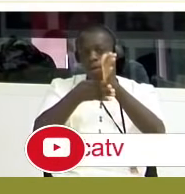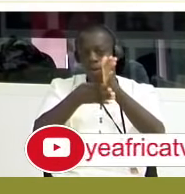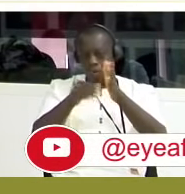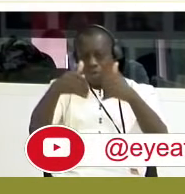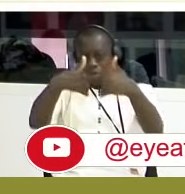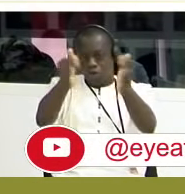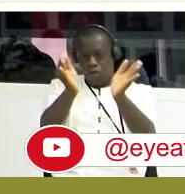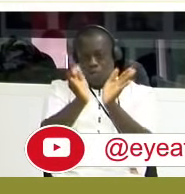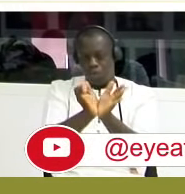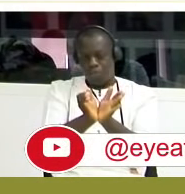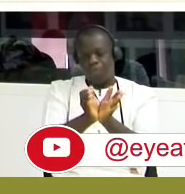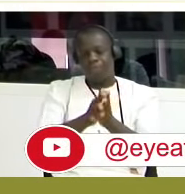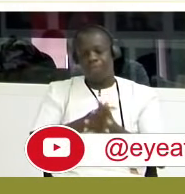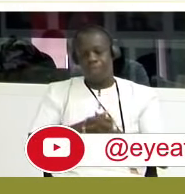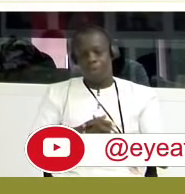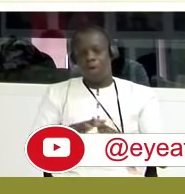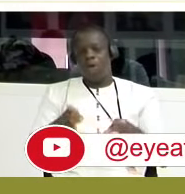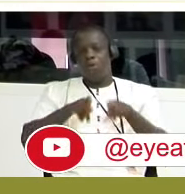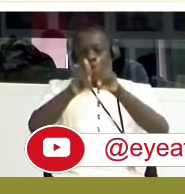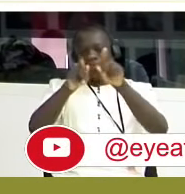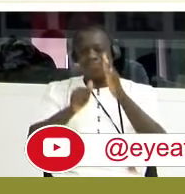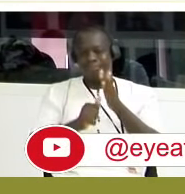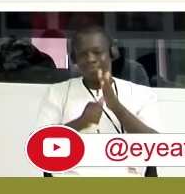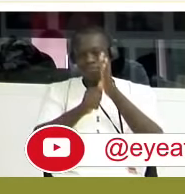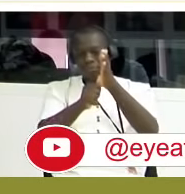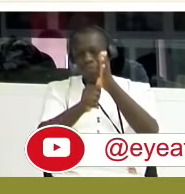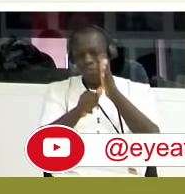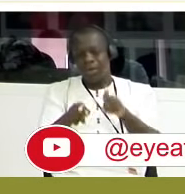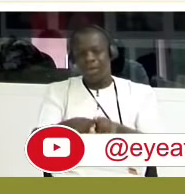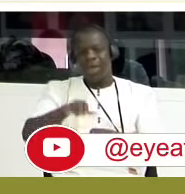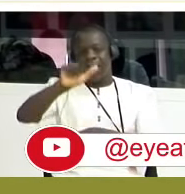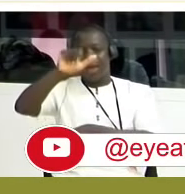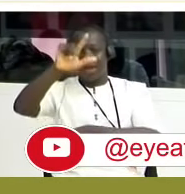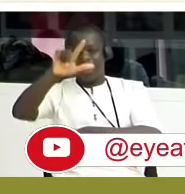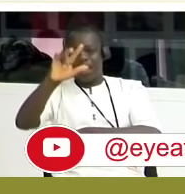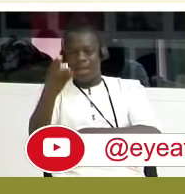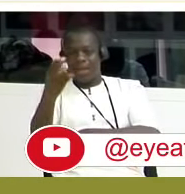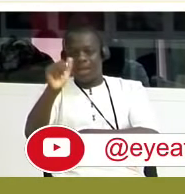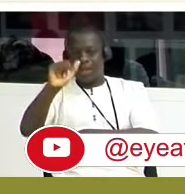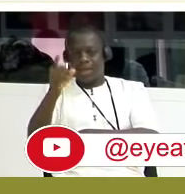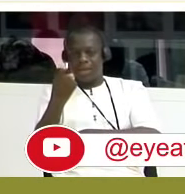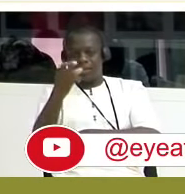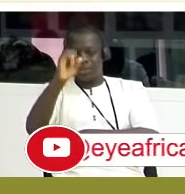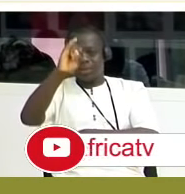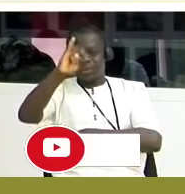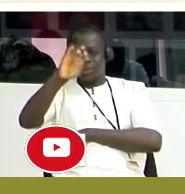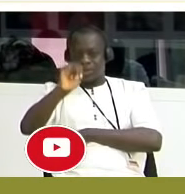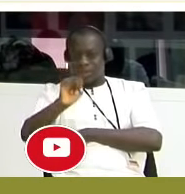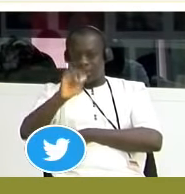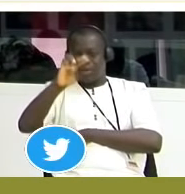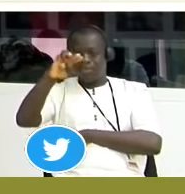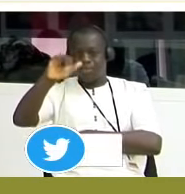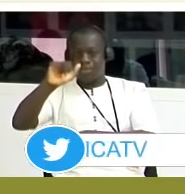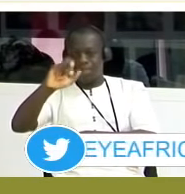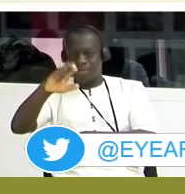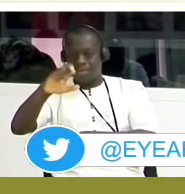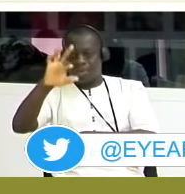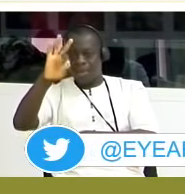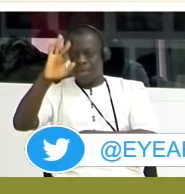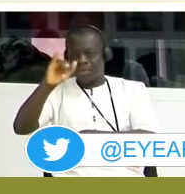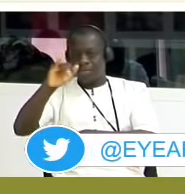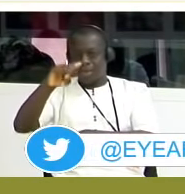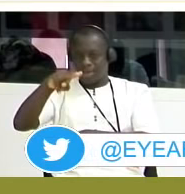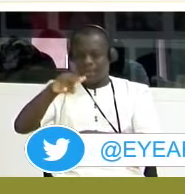badge with the assistance of Alhaji Martin and